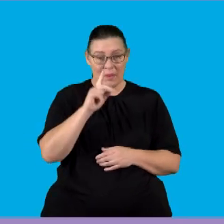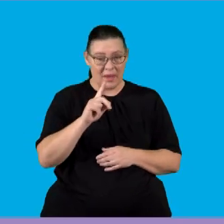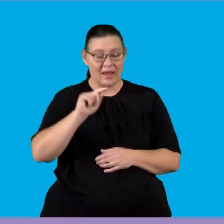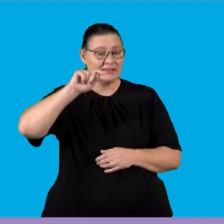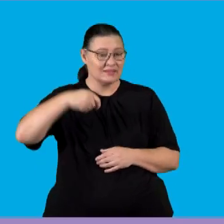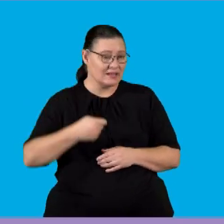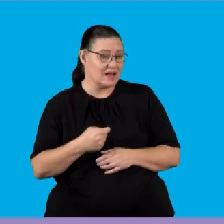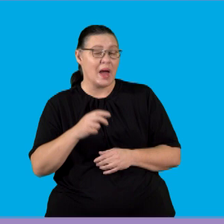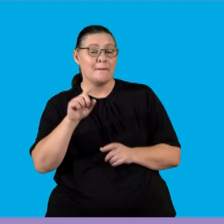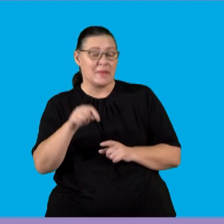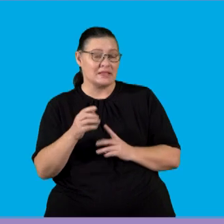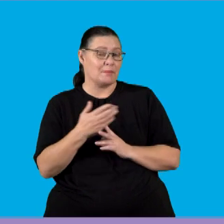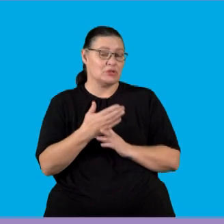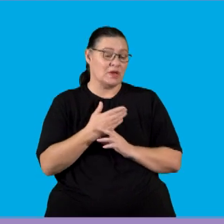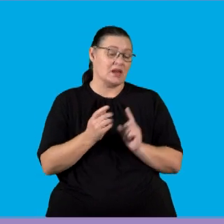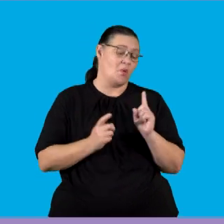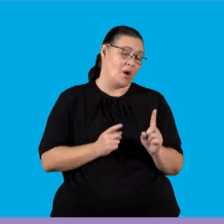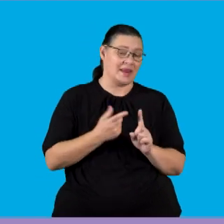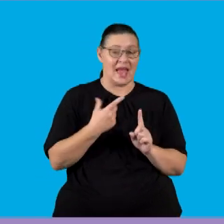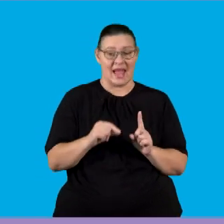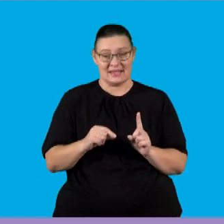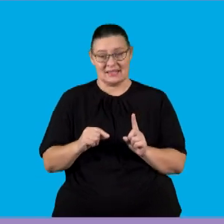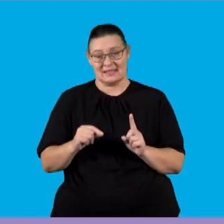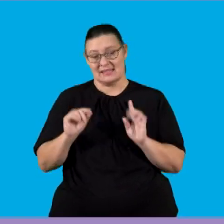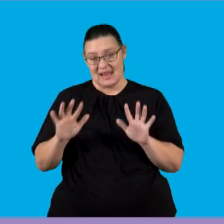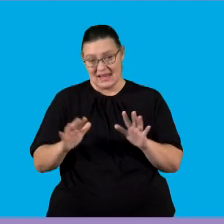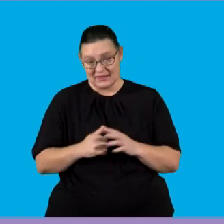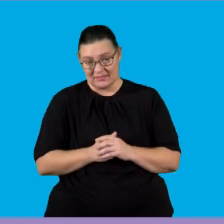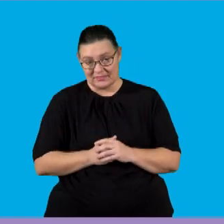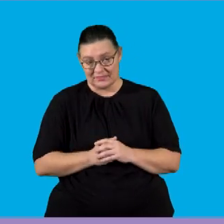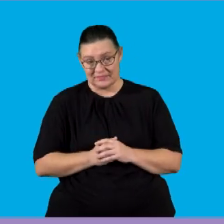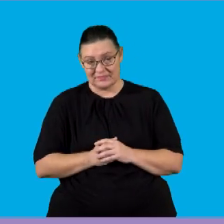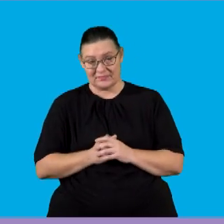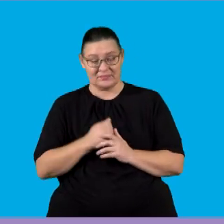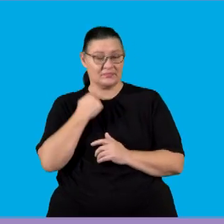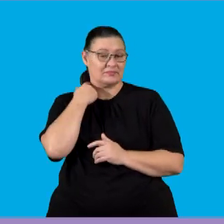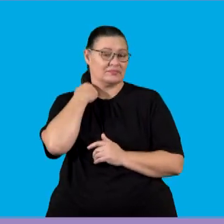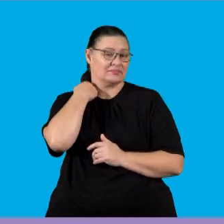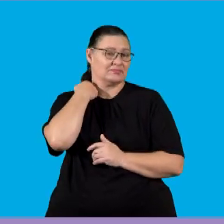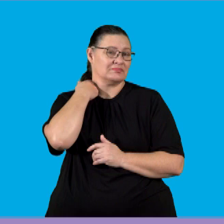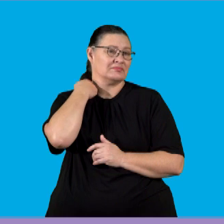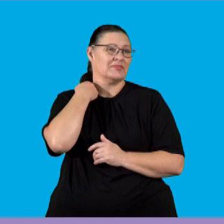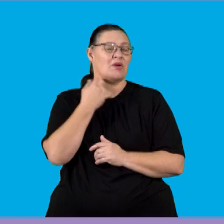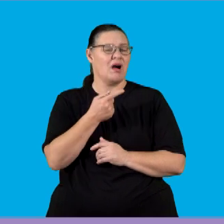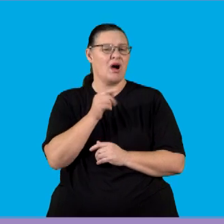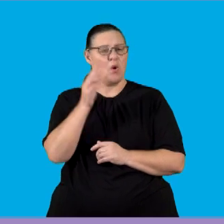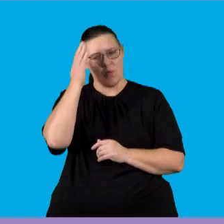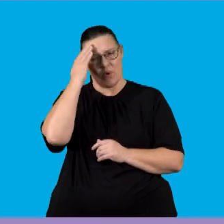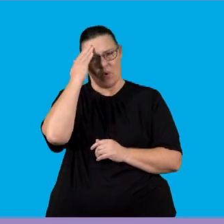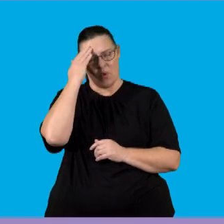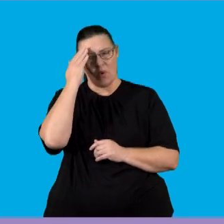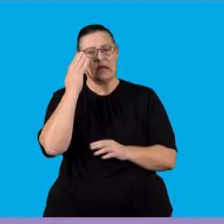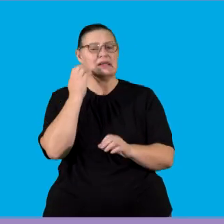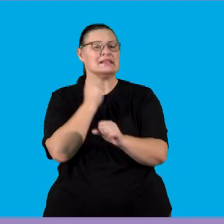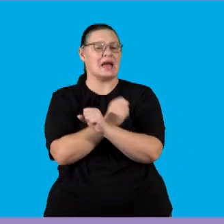our decimal needs to be between 1 and 10. So we need to make sure of that. And of course, we know that this is